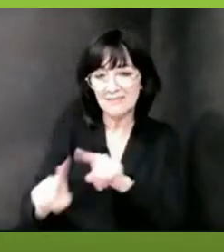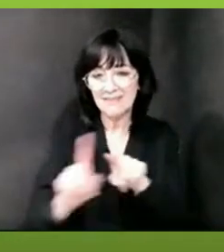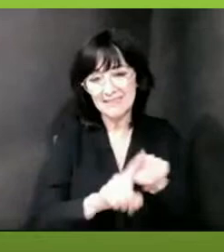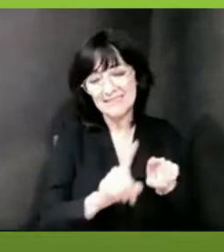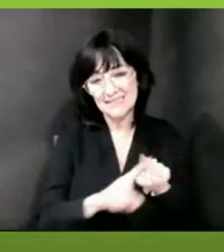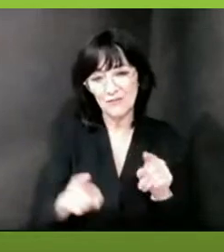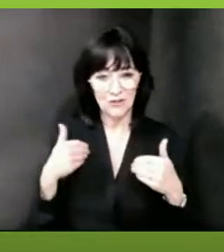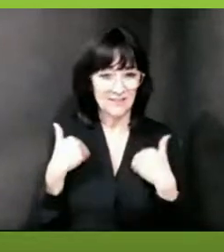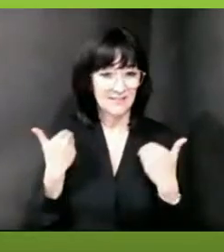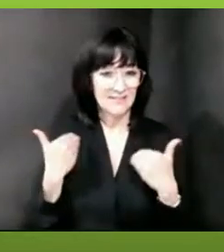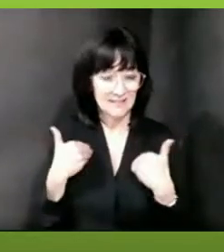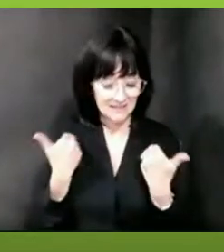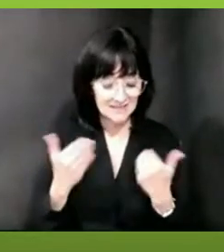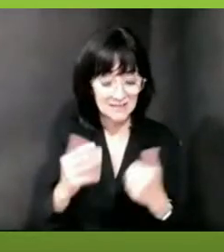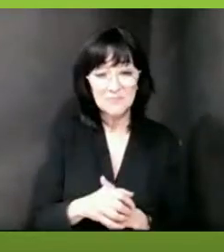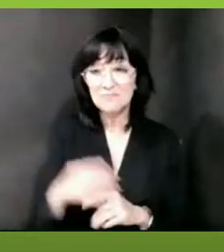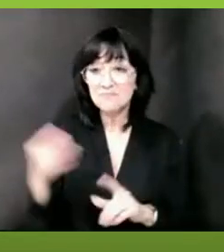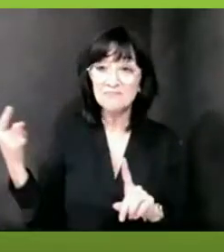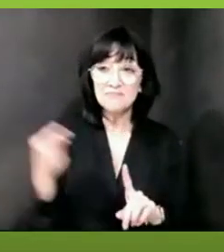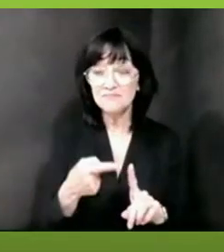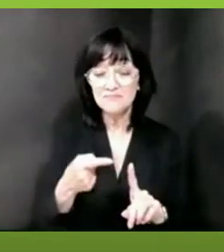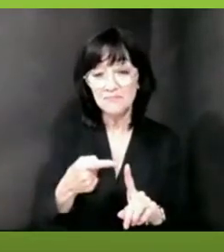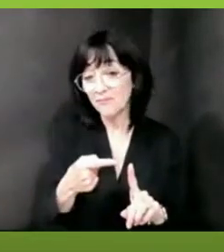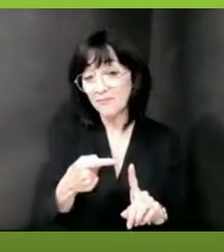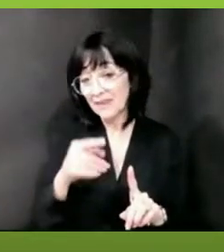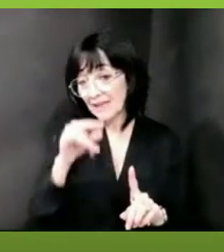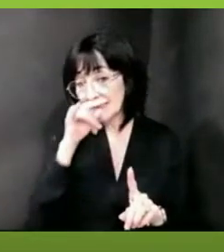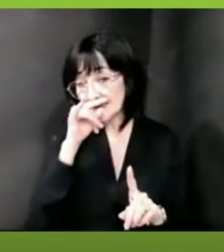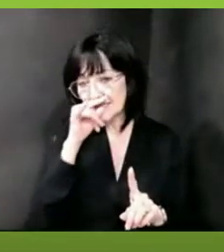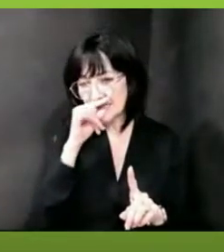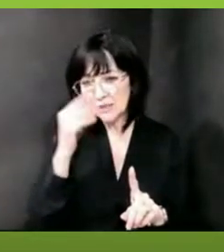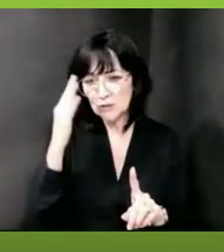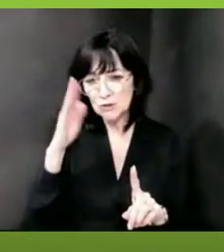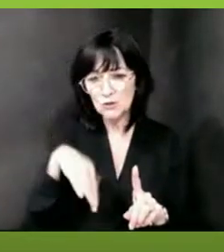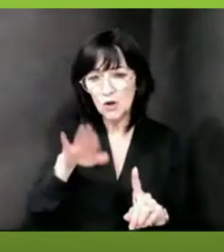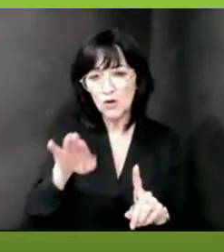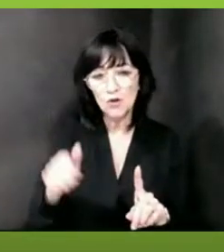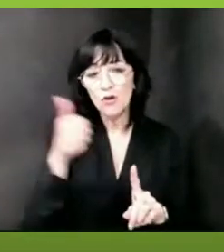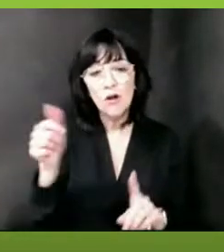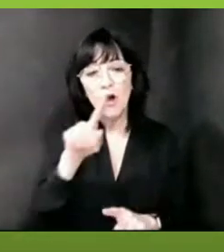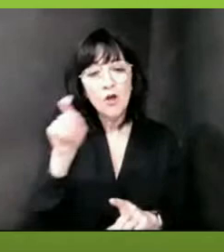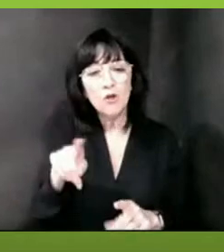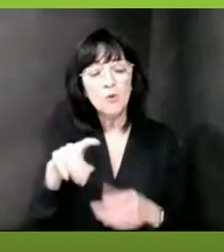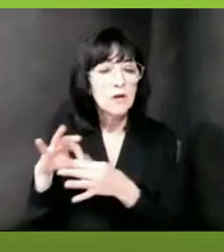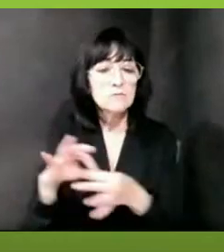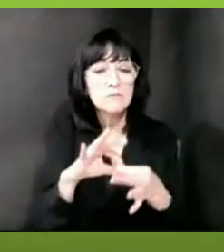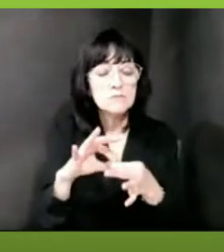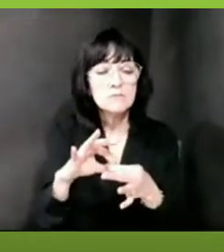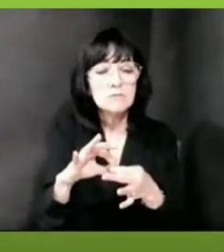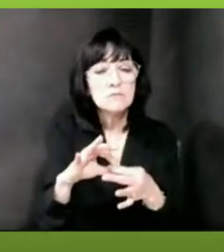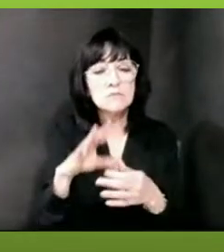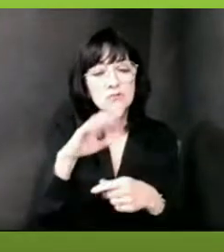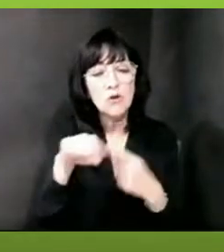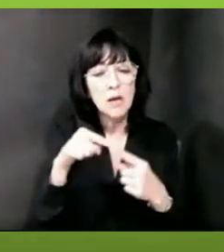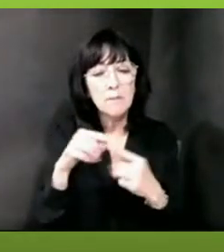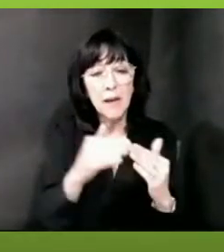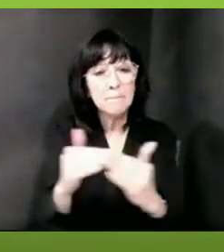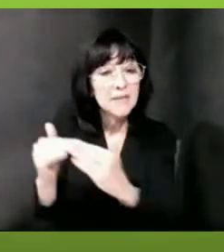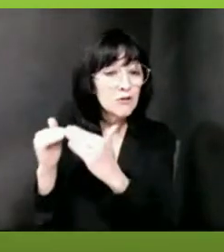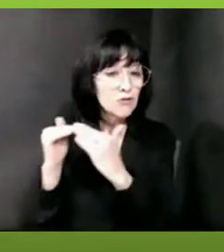And speaking of kids, I know your other question was kind of talking about peers and